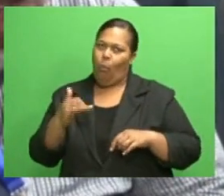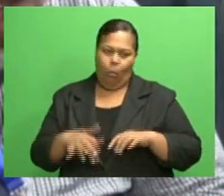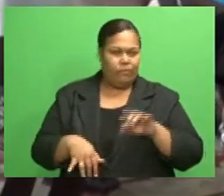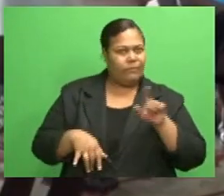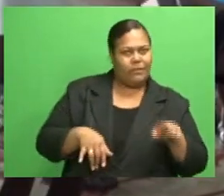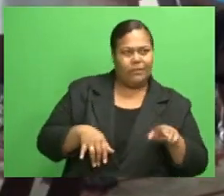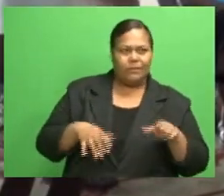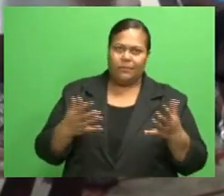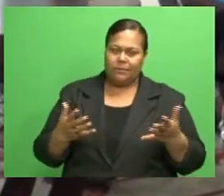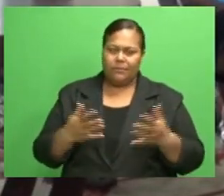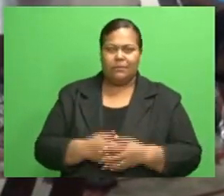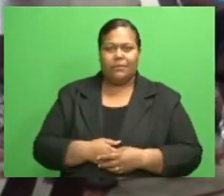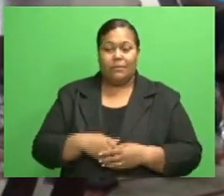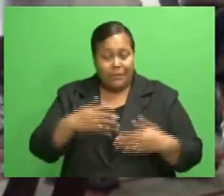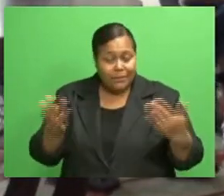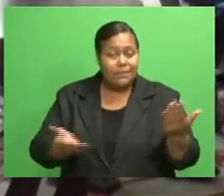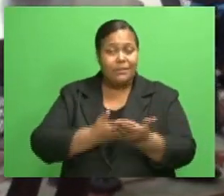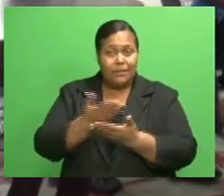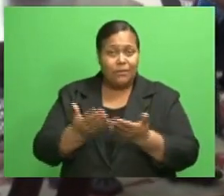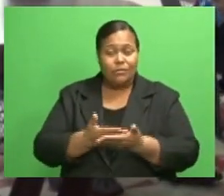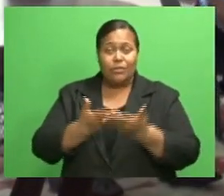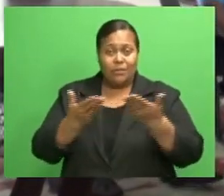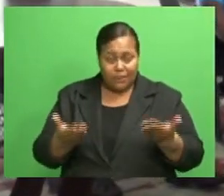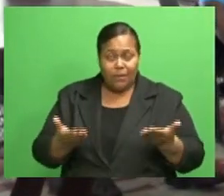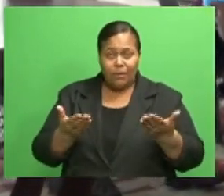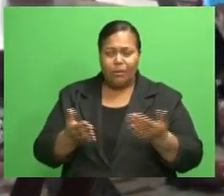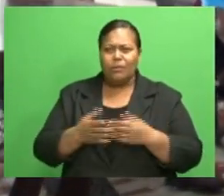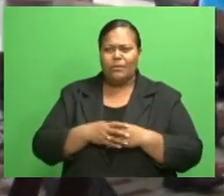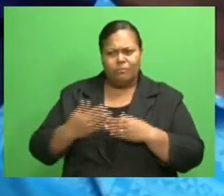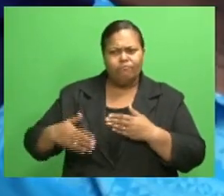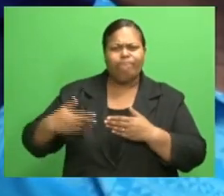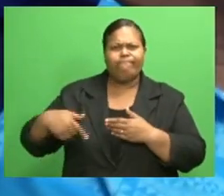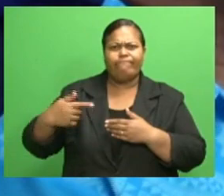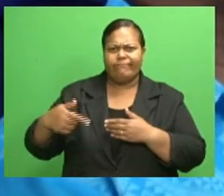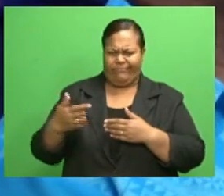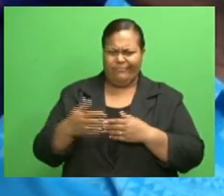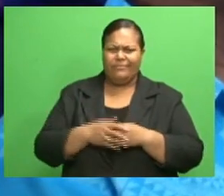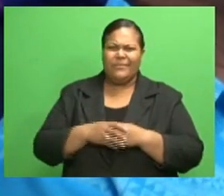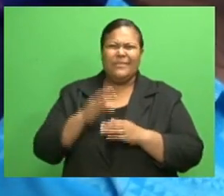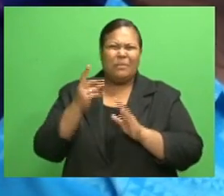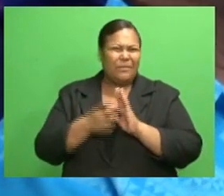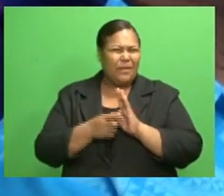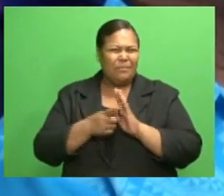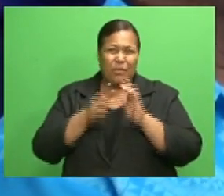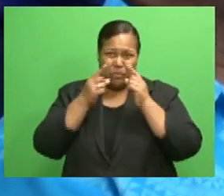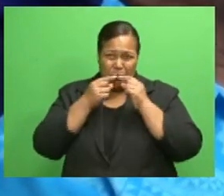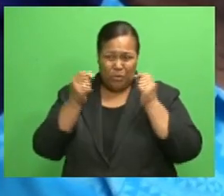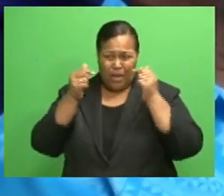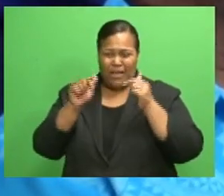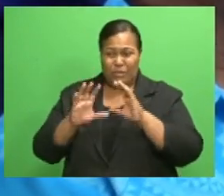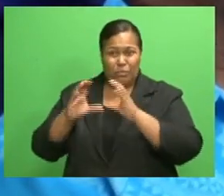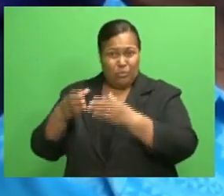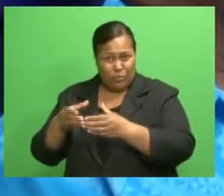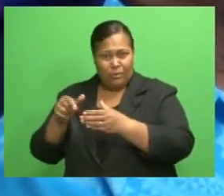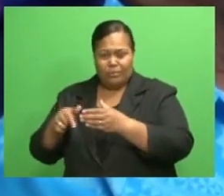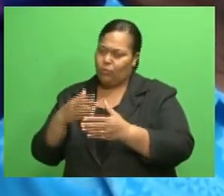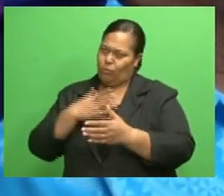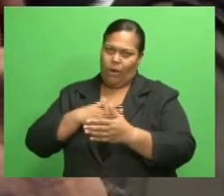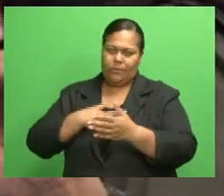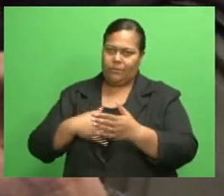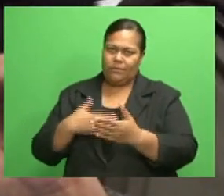party. The discussion out in the open went on for some time, Rambuka and his group insisting that their demands be